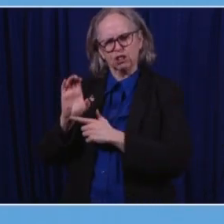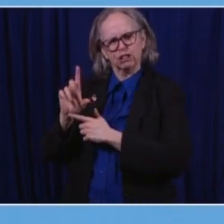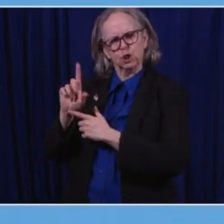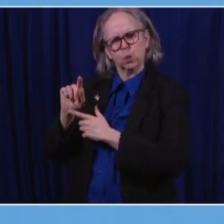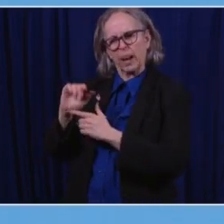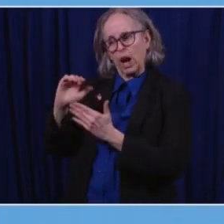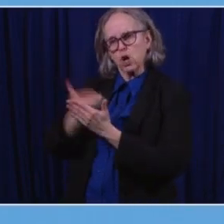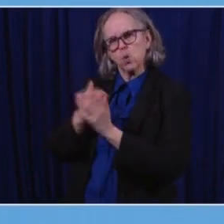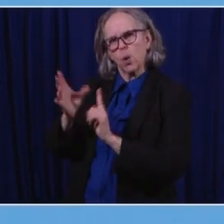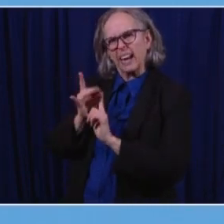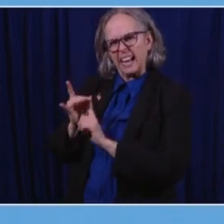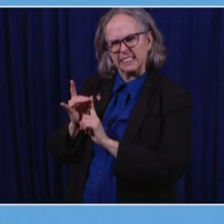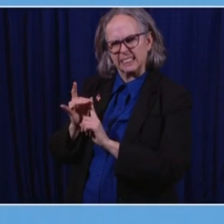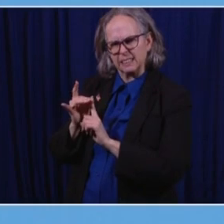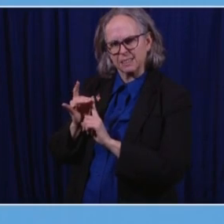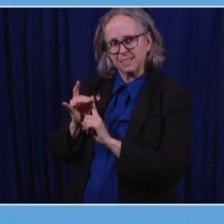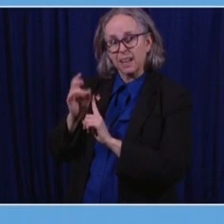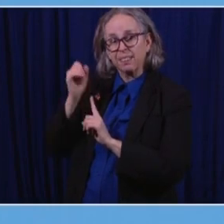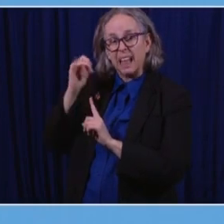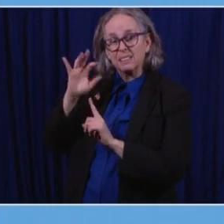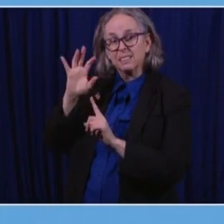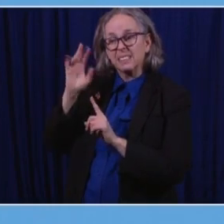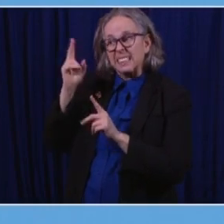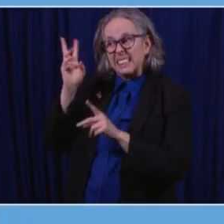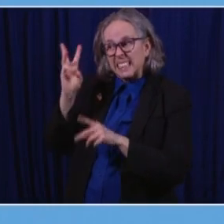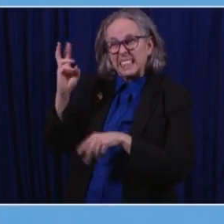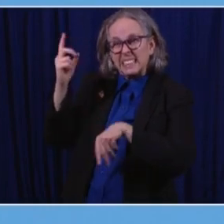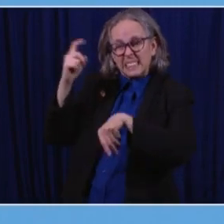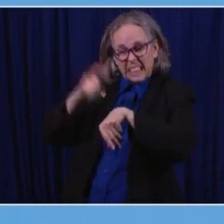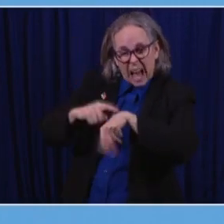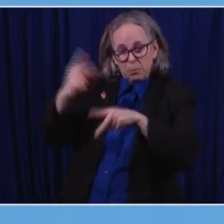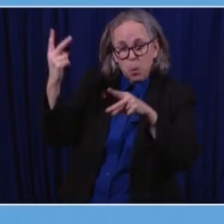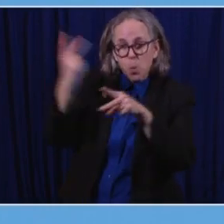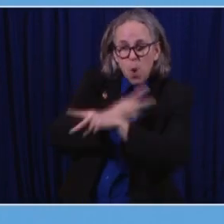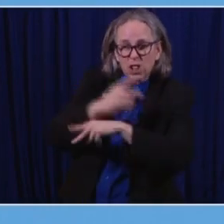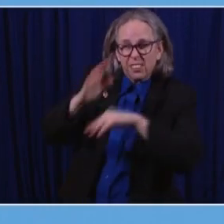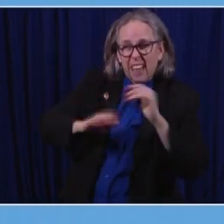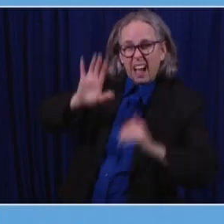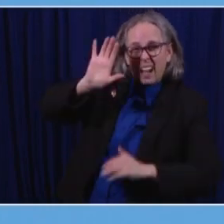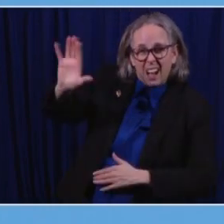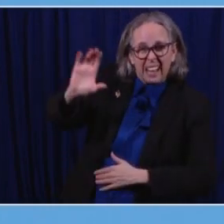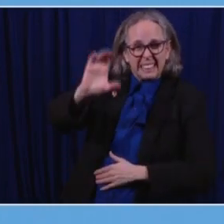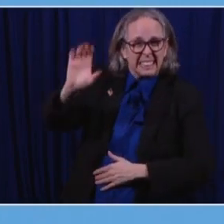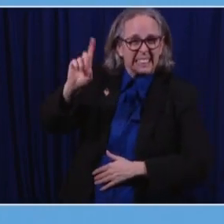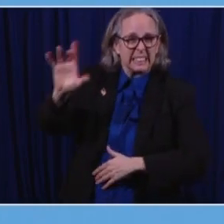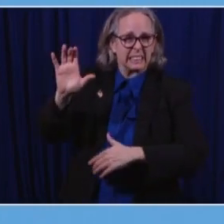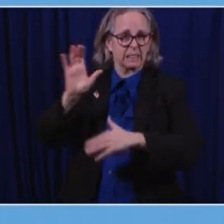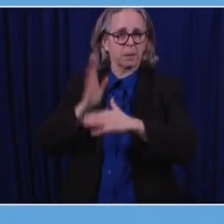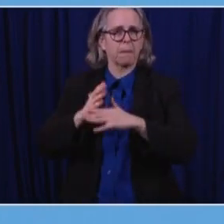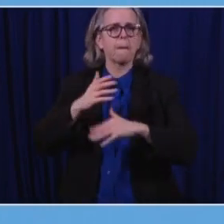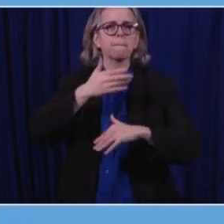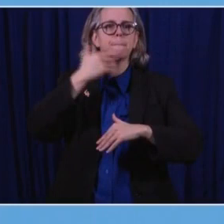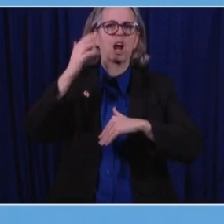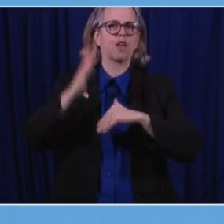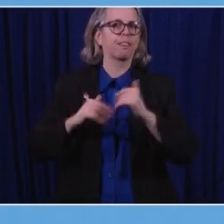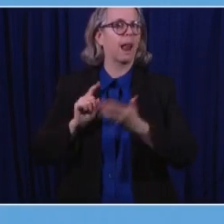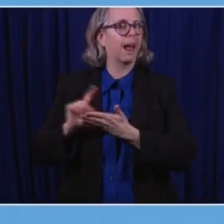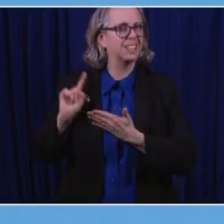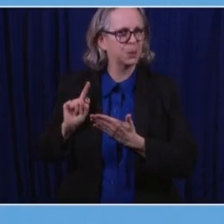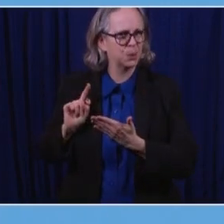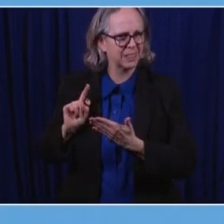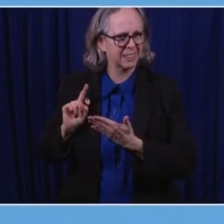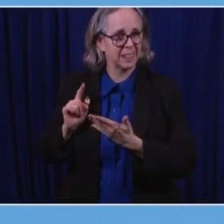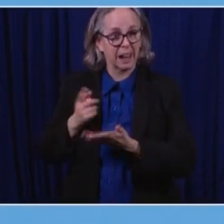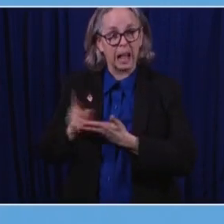says is a high incidence, but that is less than it was last week. Last week it was 740. So that's a